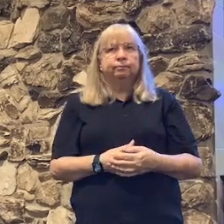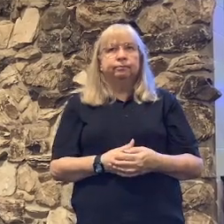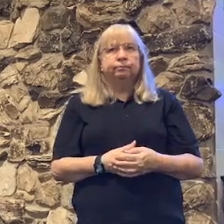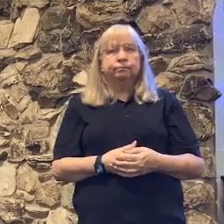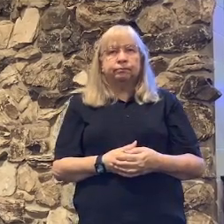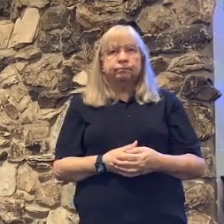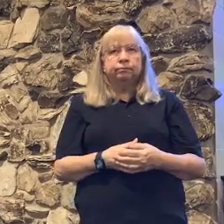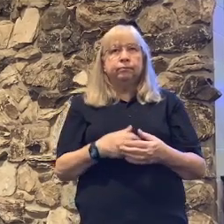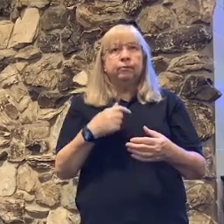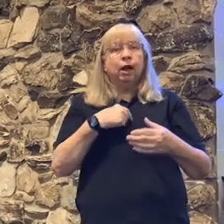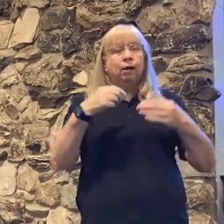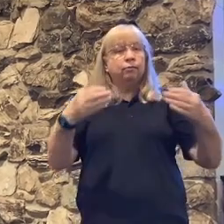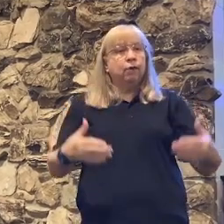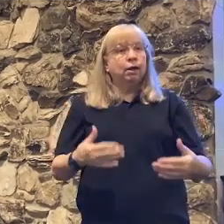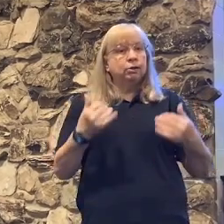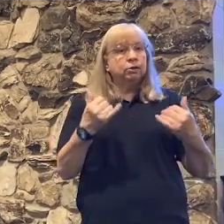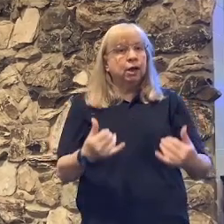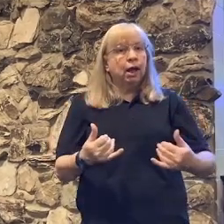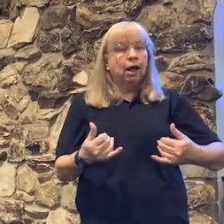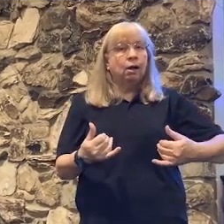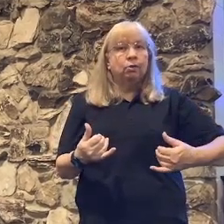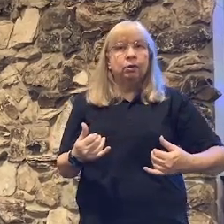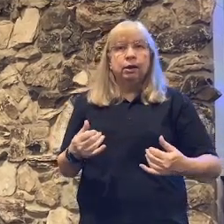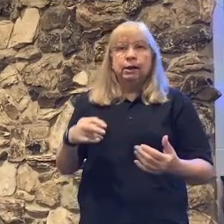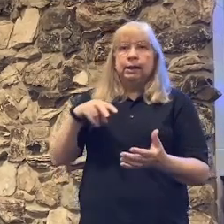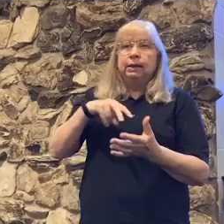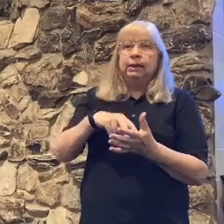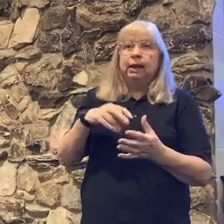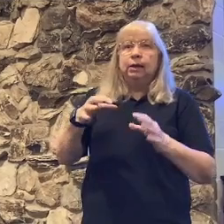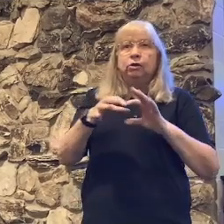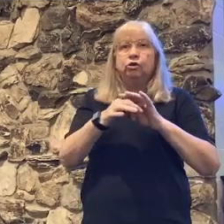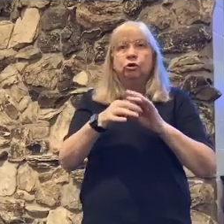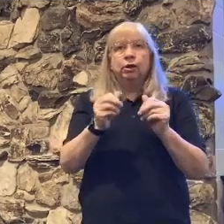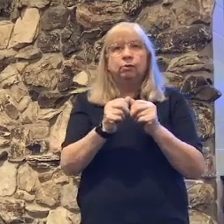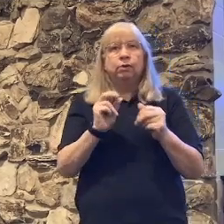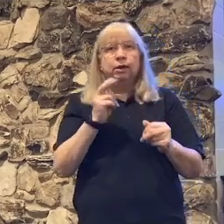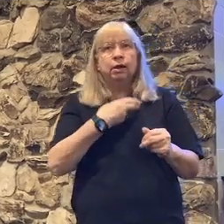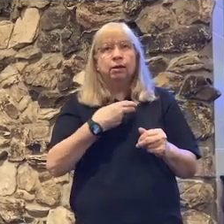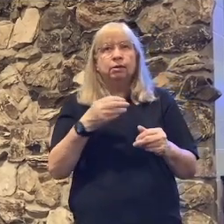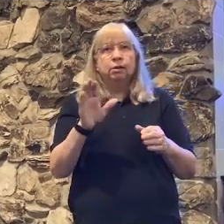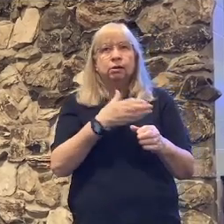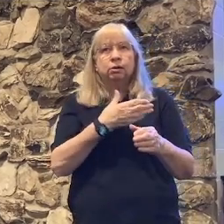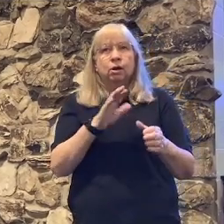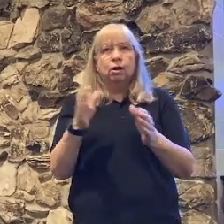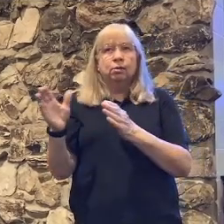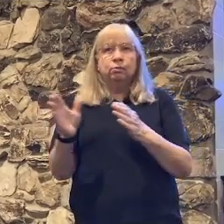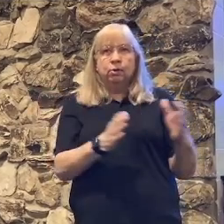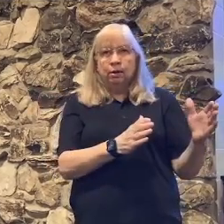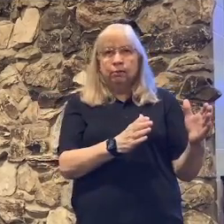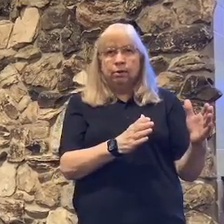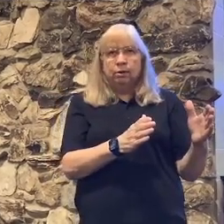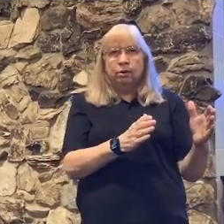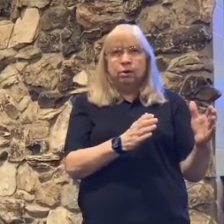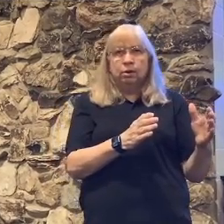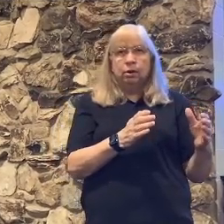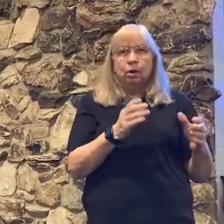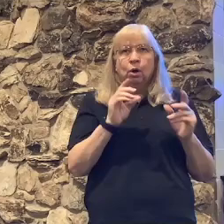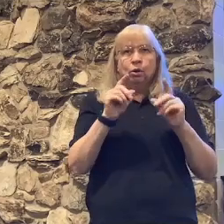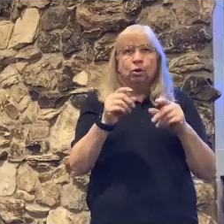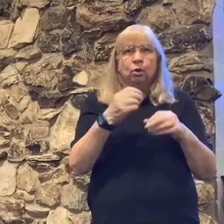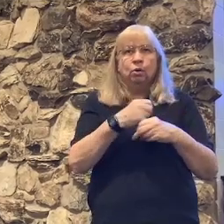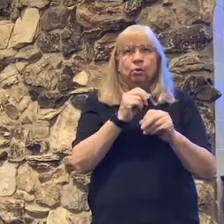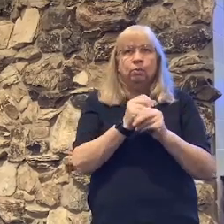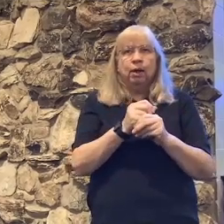I invite you at this time to stand and join with us in our hymn of preparation, Go Make All of All